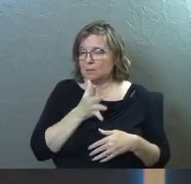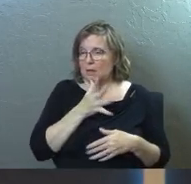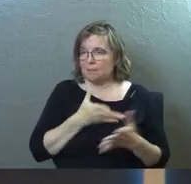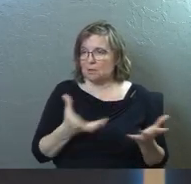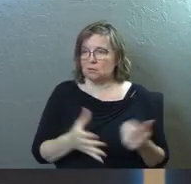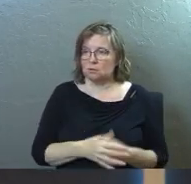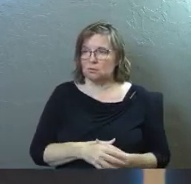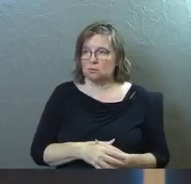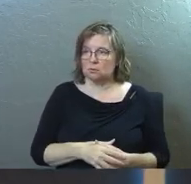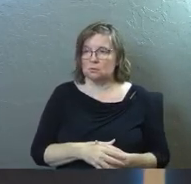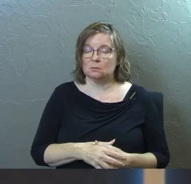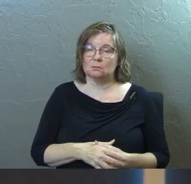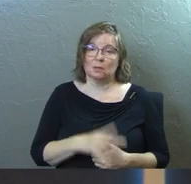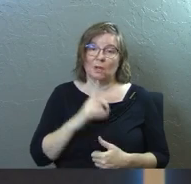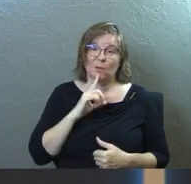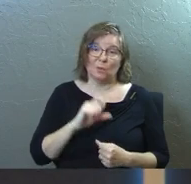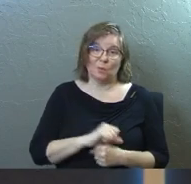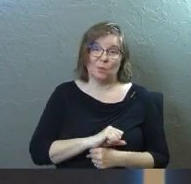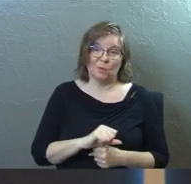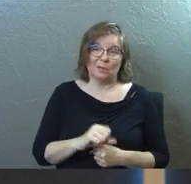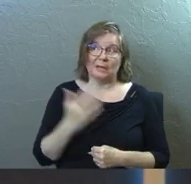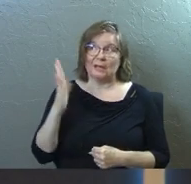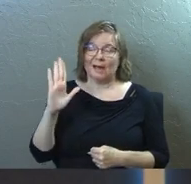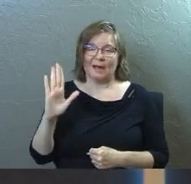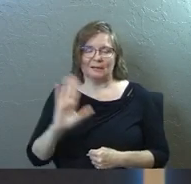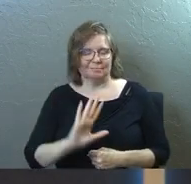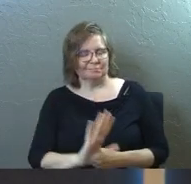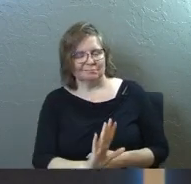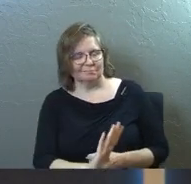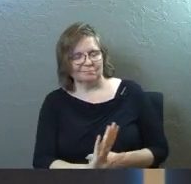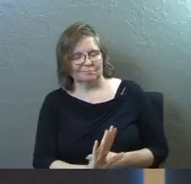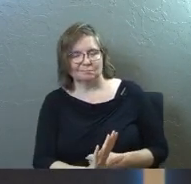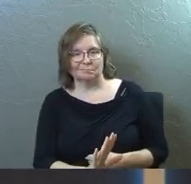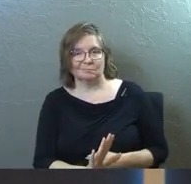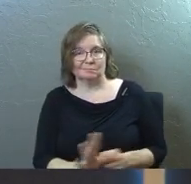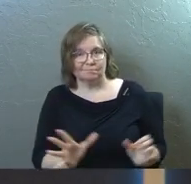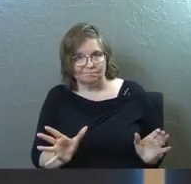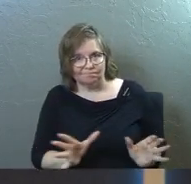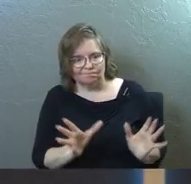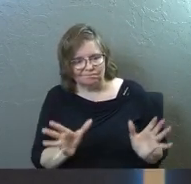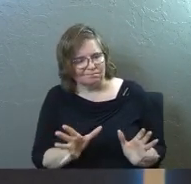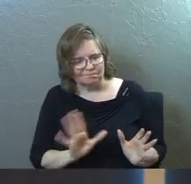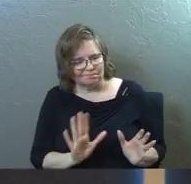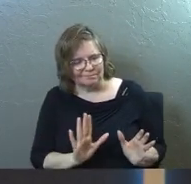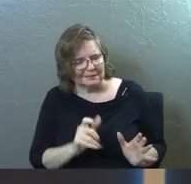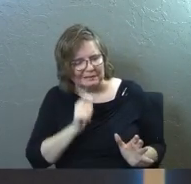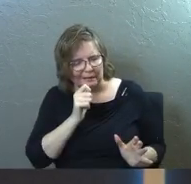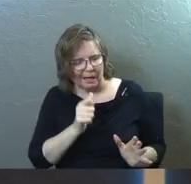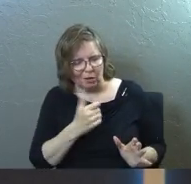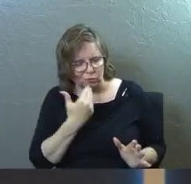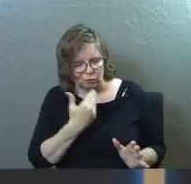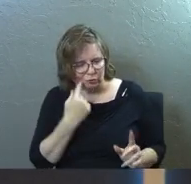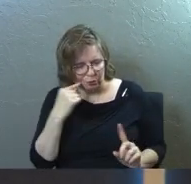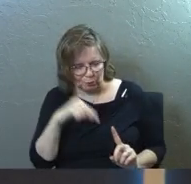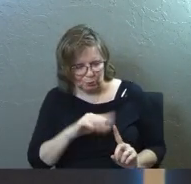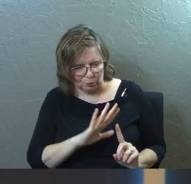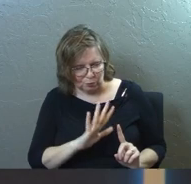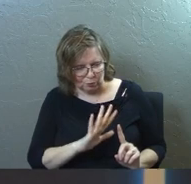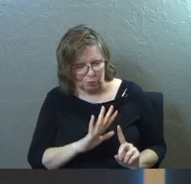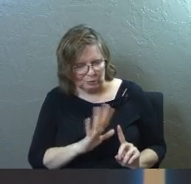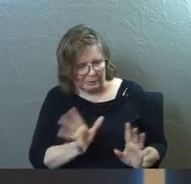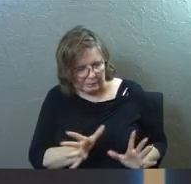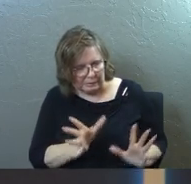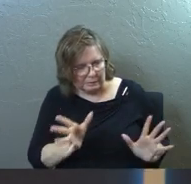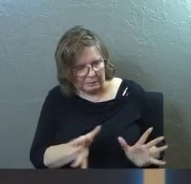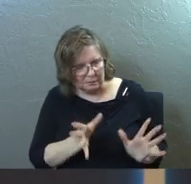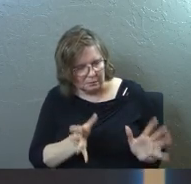mom much." And ultimately, God was God and came in and was like, "That's not how this works." And he